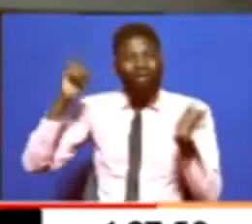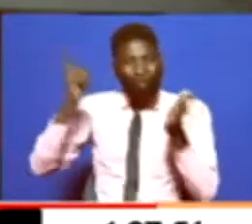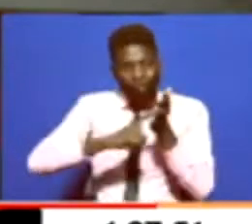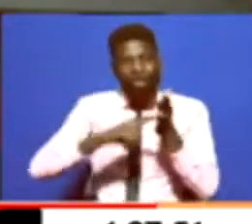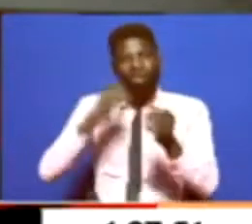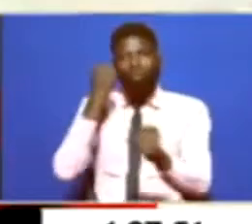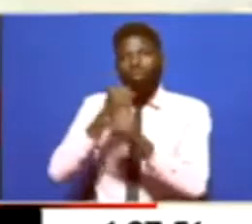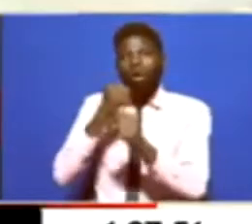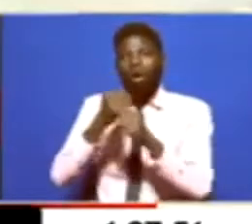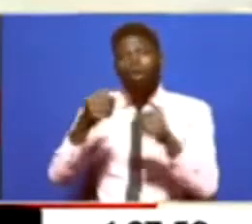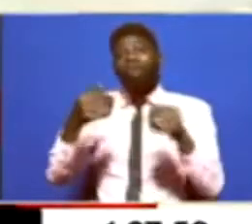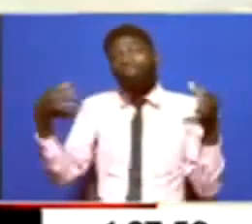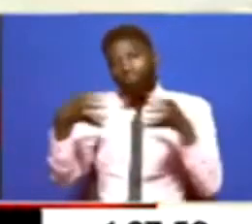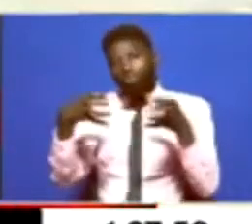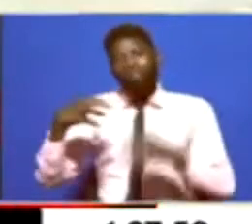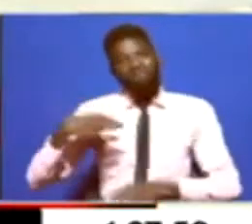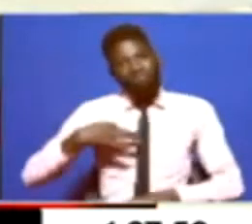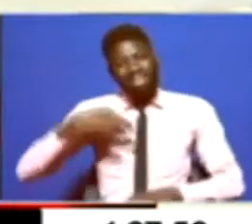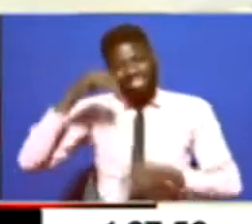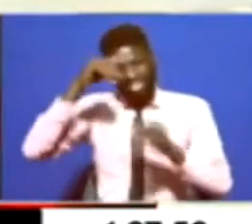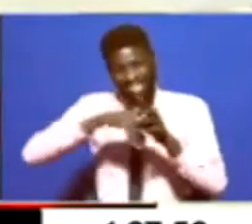delivery.